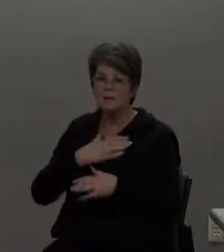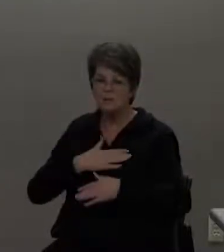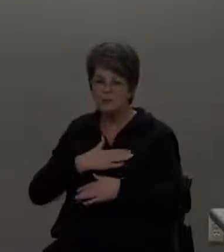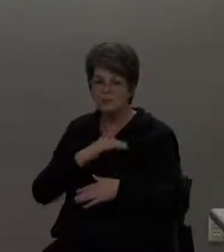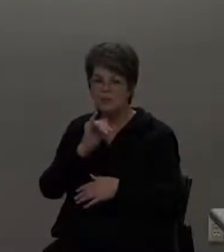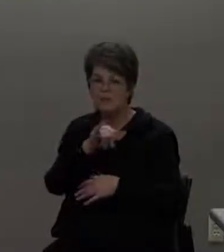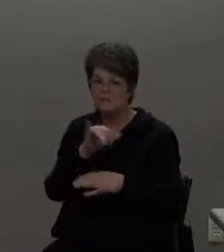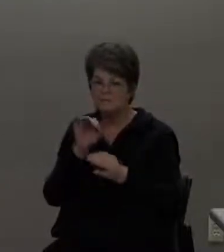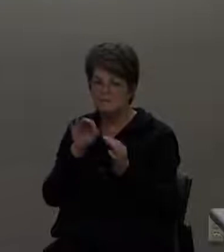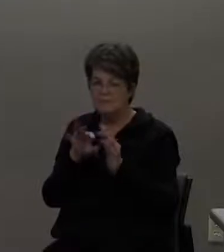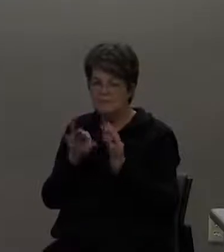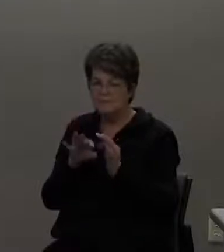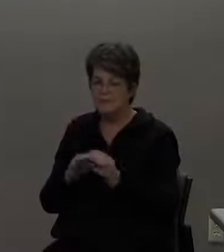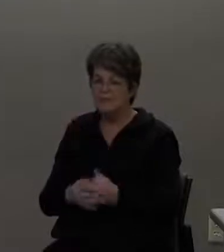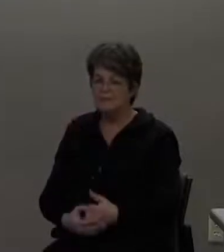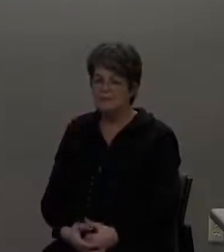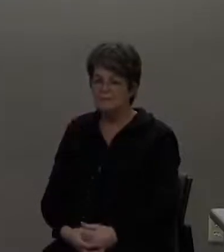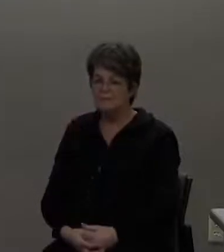appreciate that feedback.